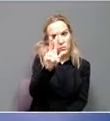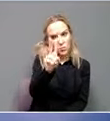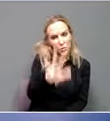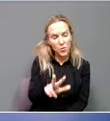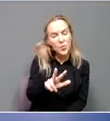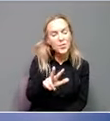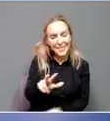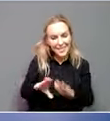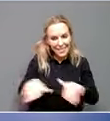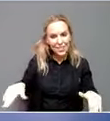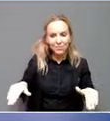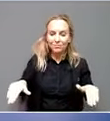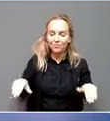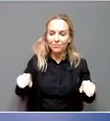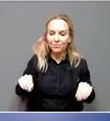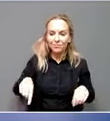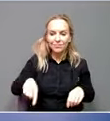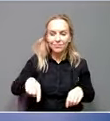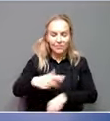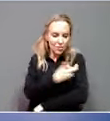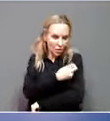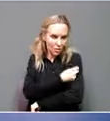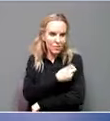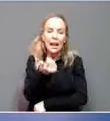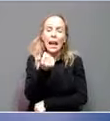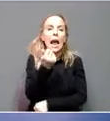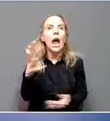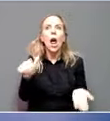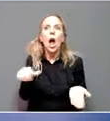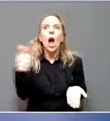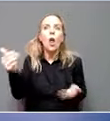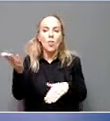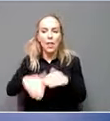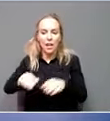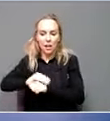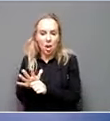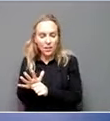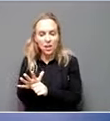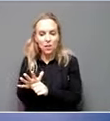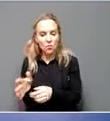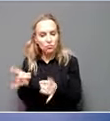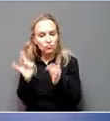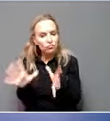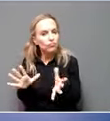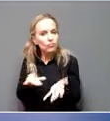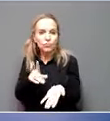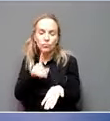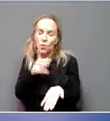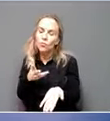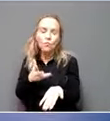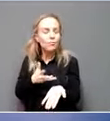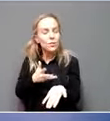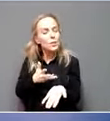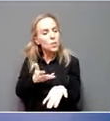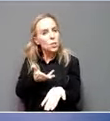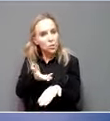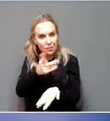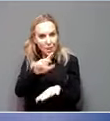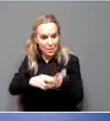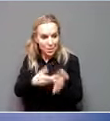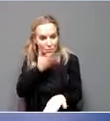And again, if this were anything other than COVID and how deadly it is, we'd be really pleased at these numbers with